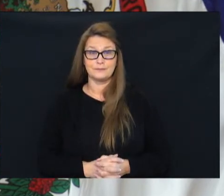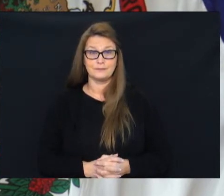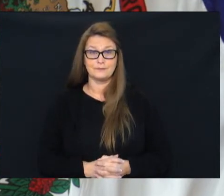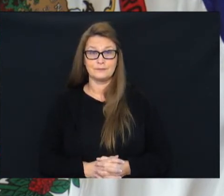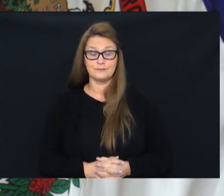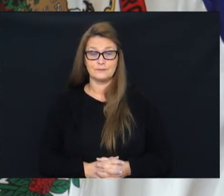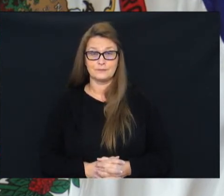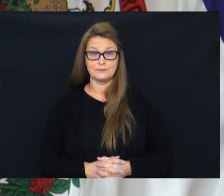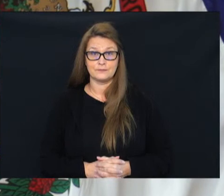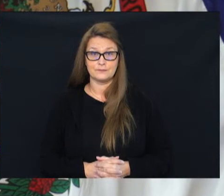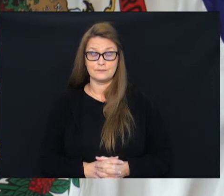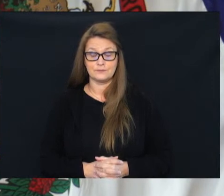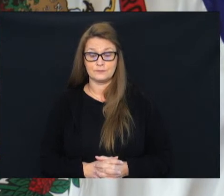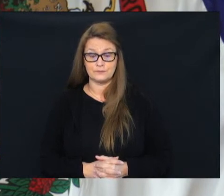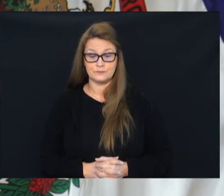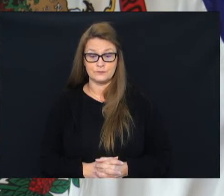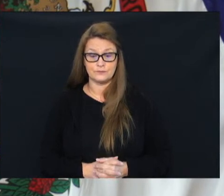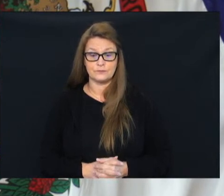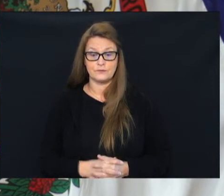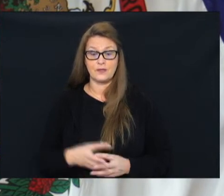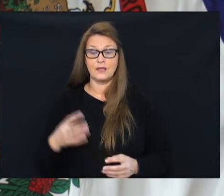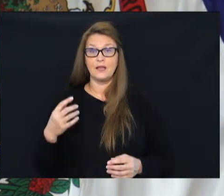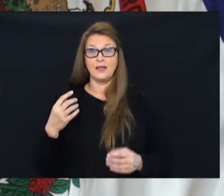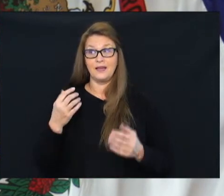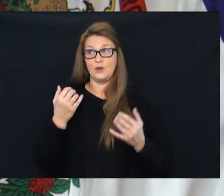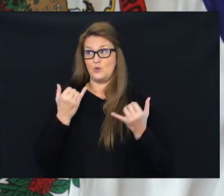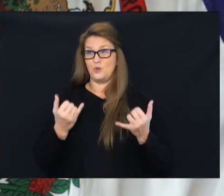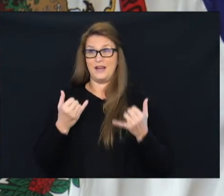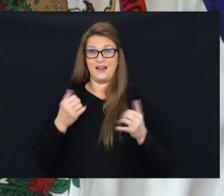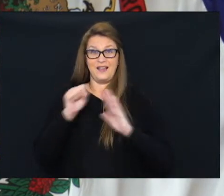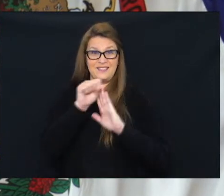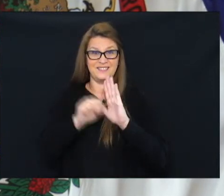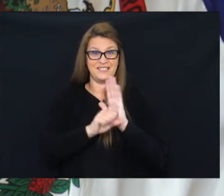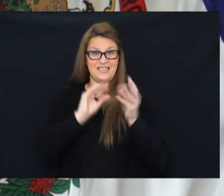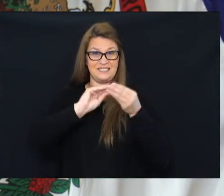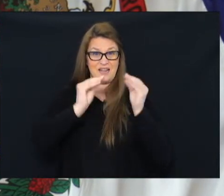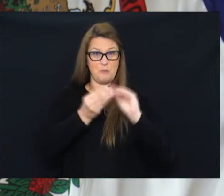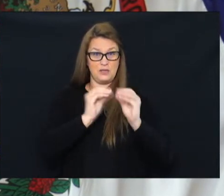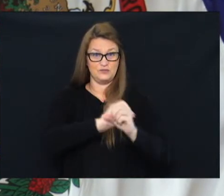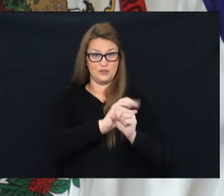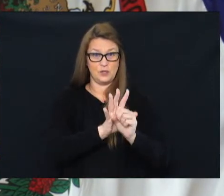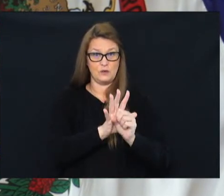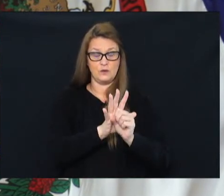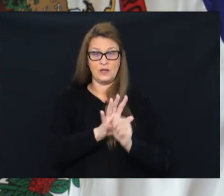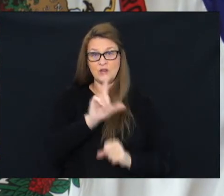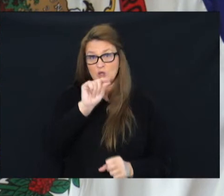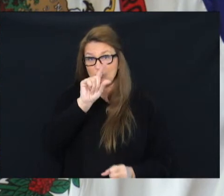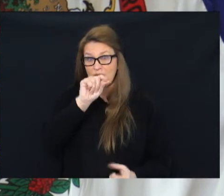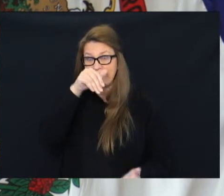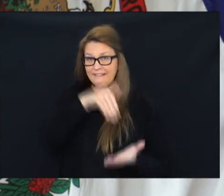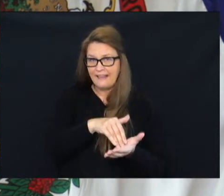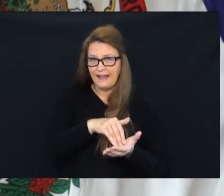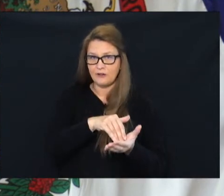As far as the numbers go, the numbers are pretty tough. We've got 20,000 active cases now,